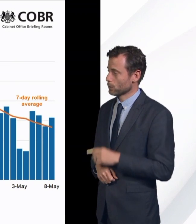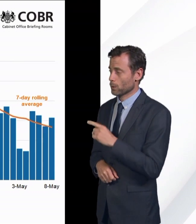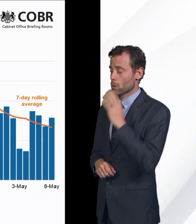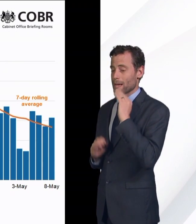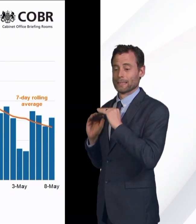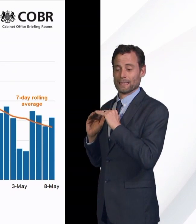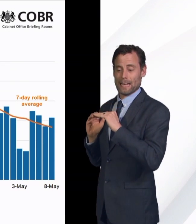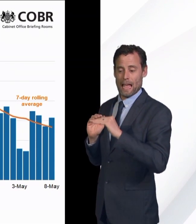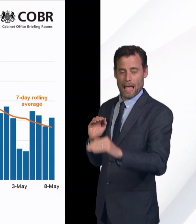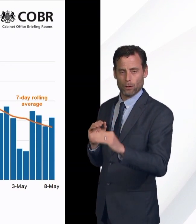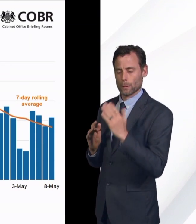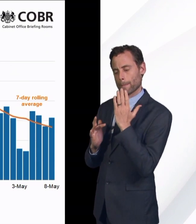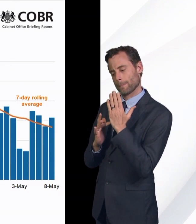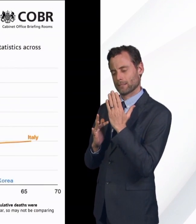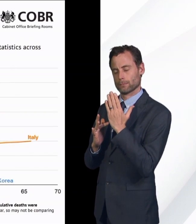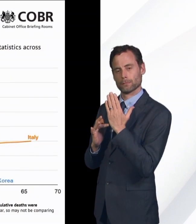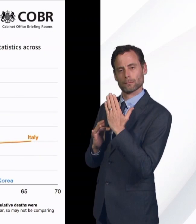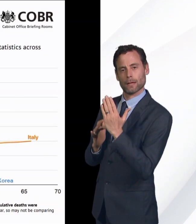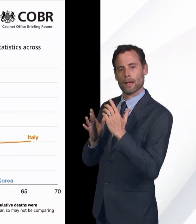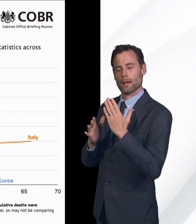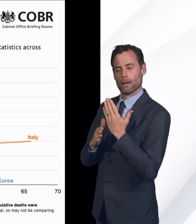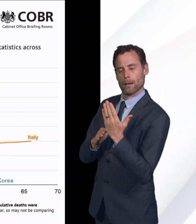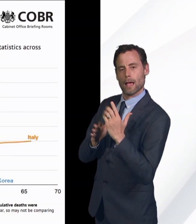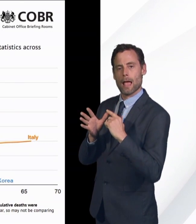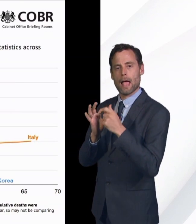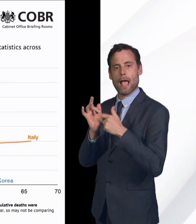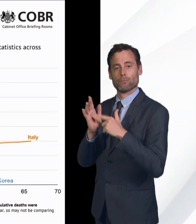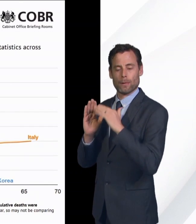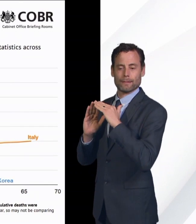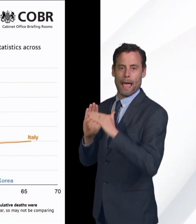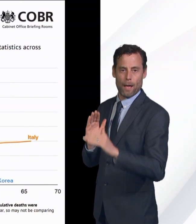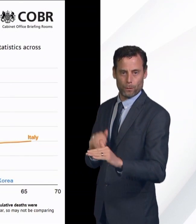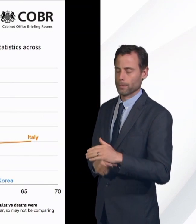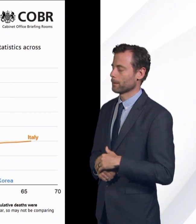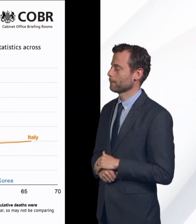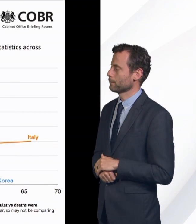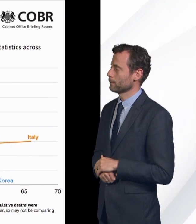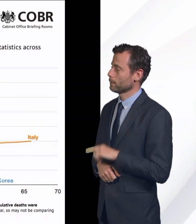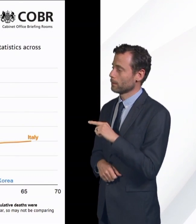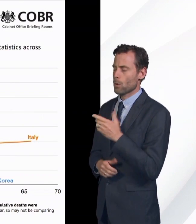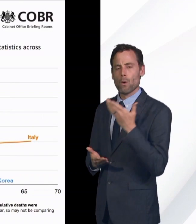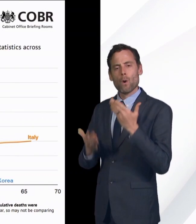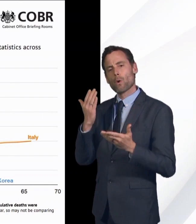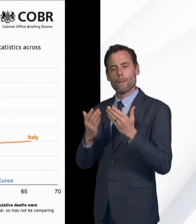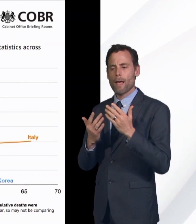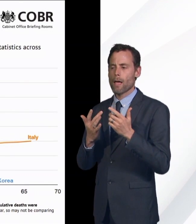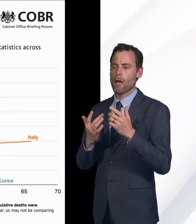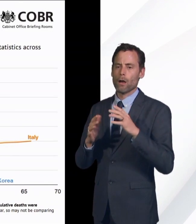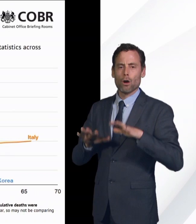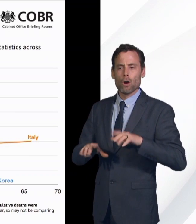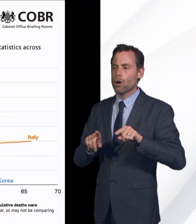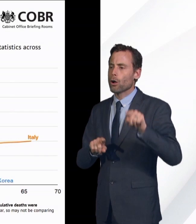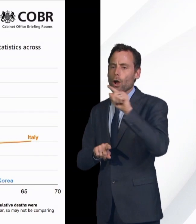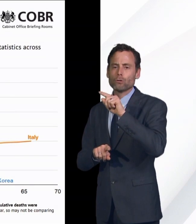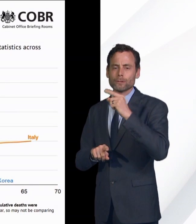April. And then last is the international comparison. This shows the UK, all settings now with a lag